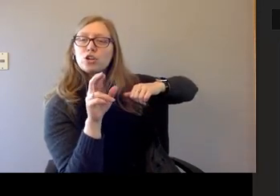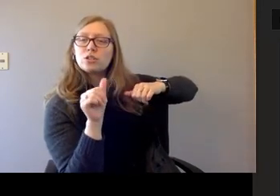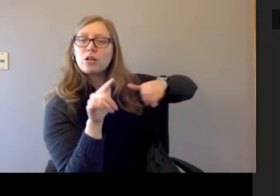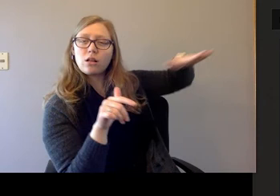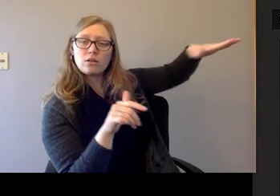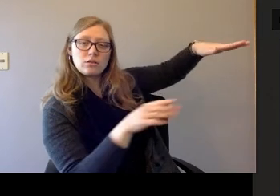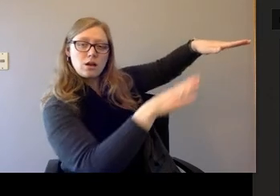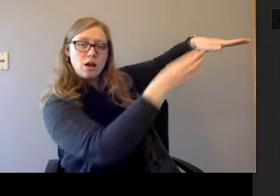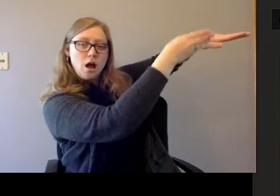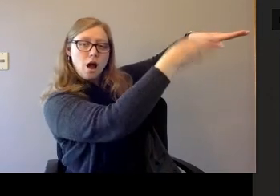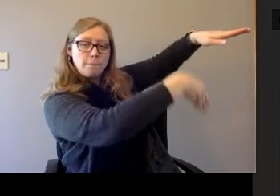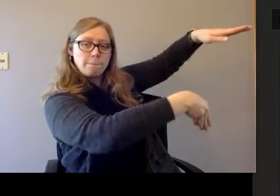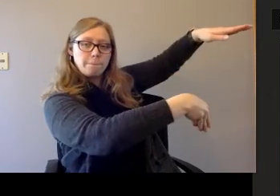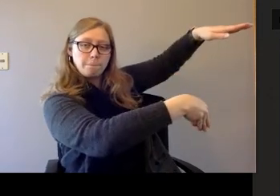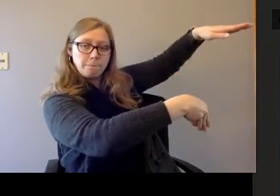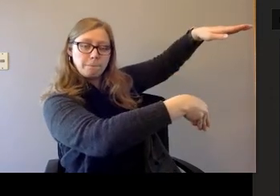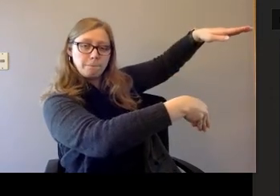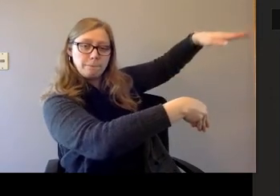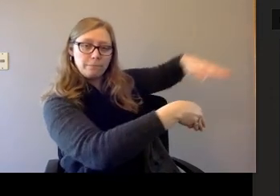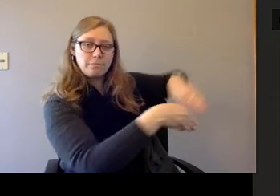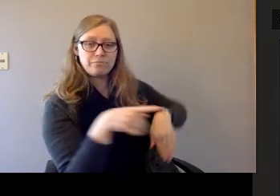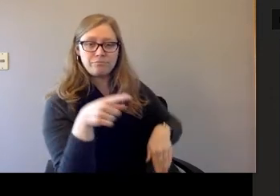one.